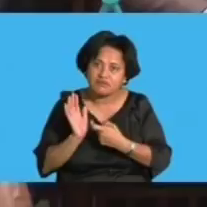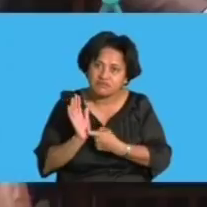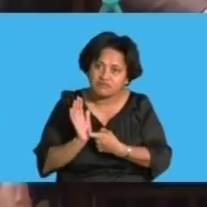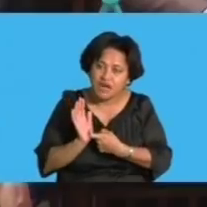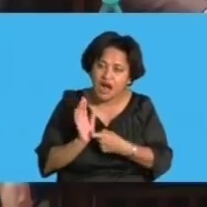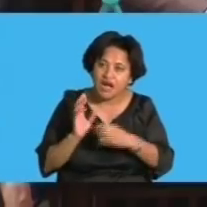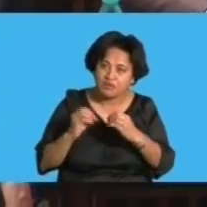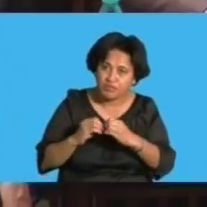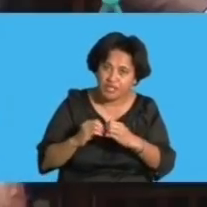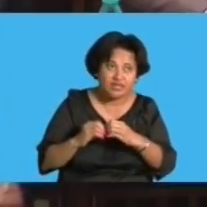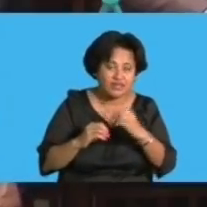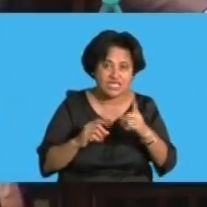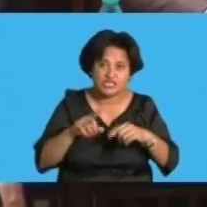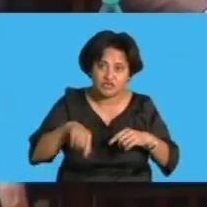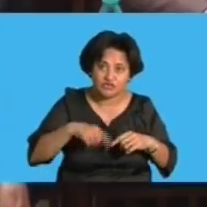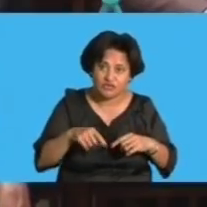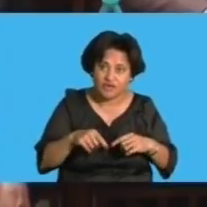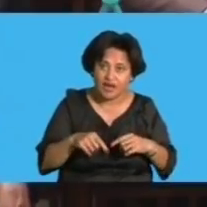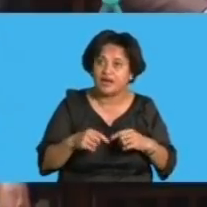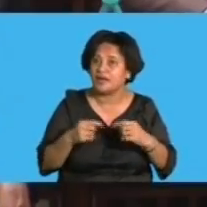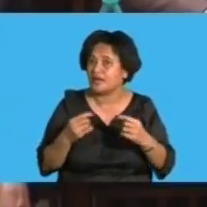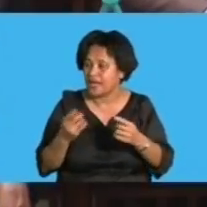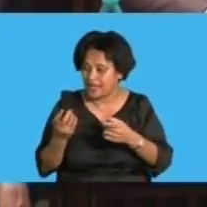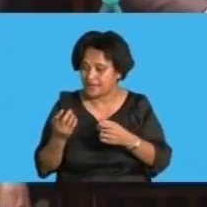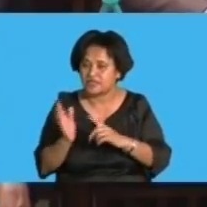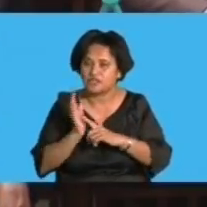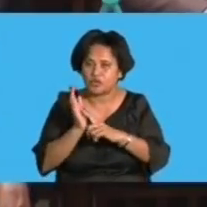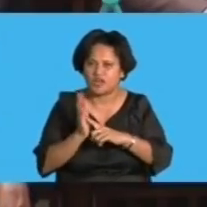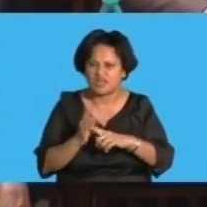and VM Pele Road in Lotoka.